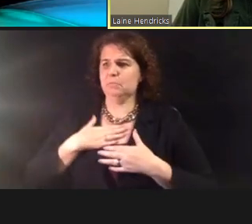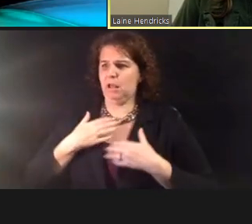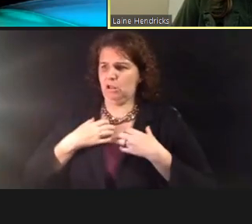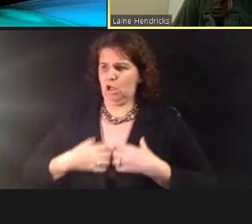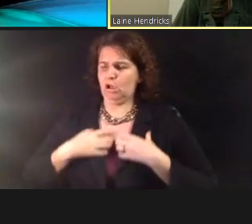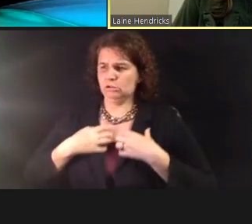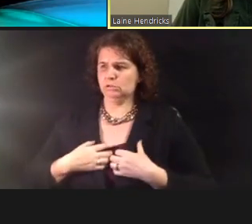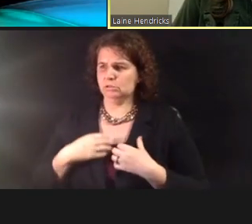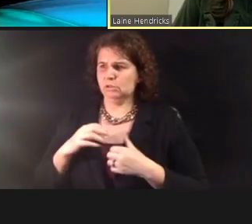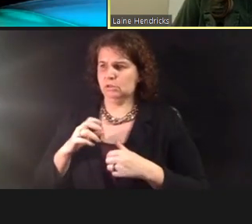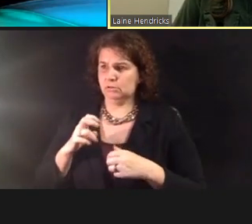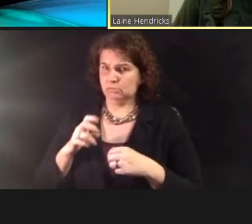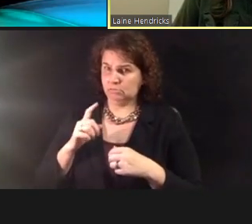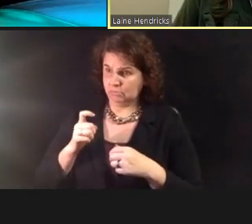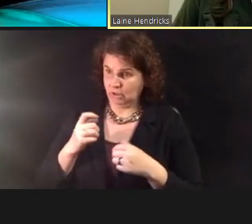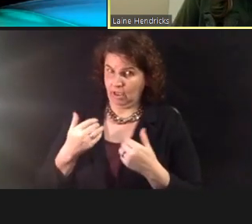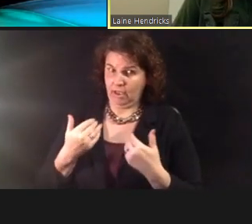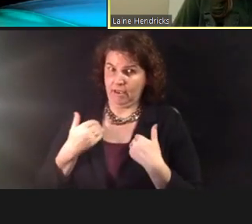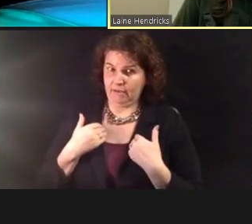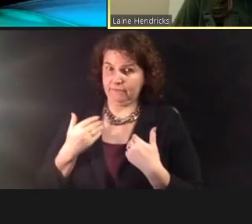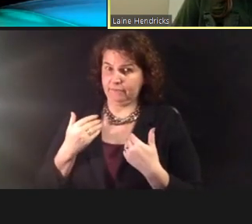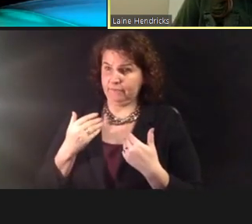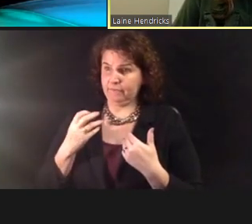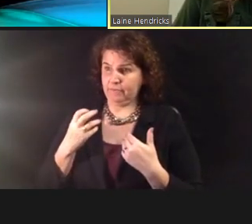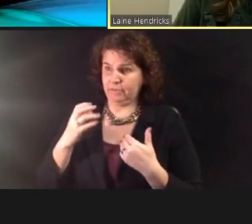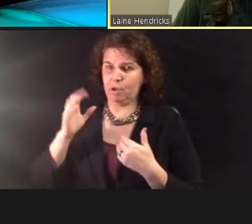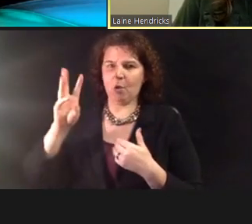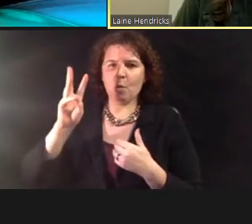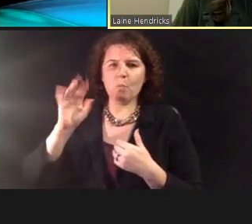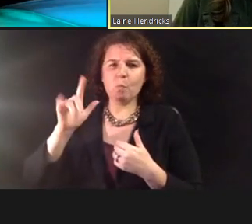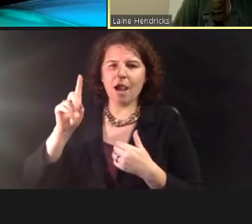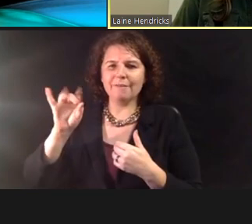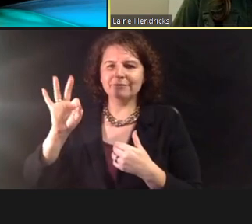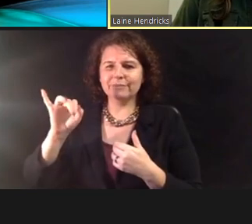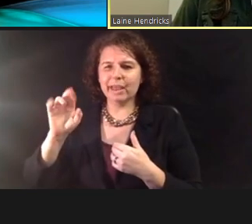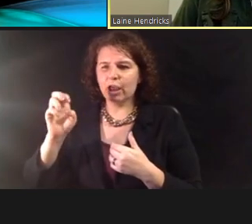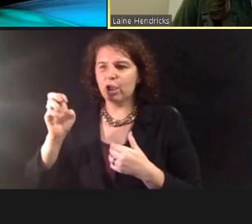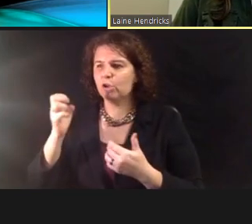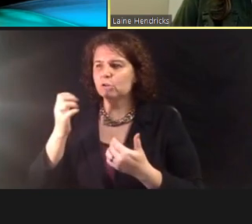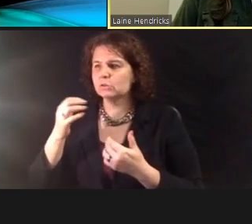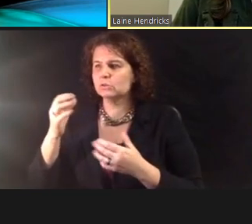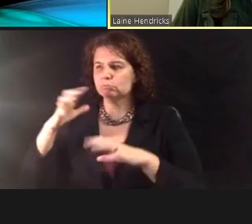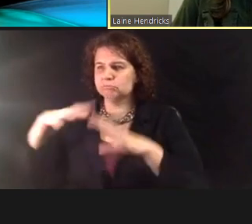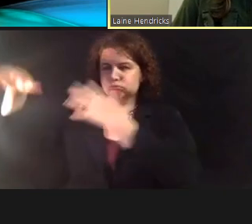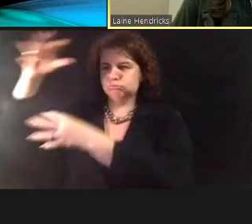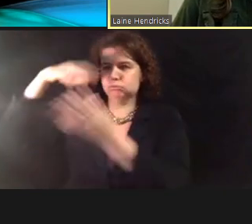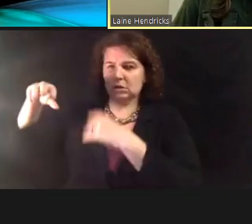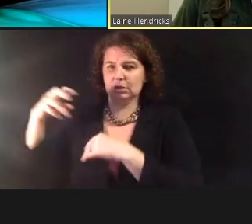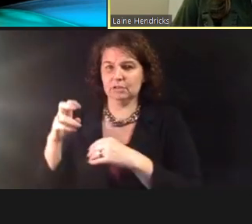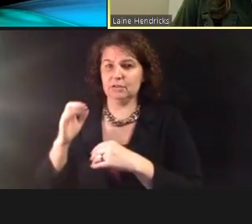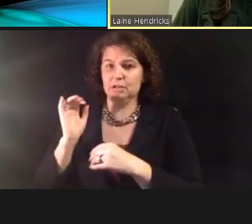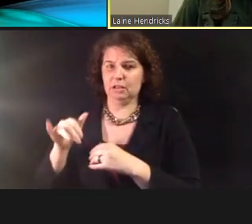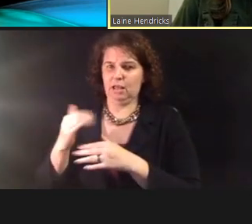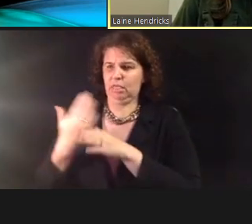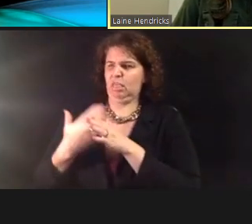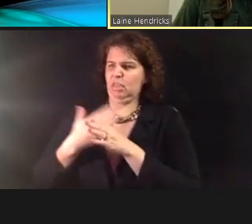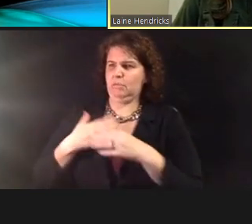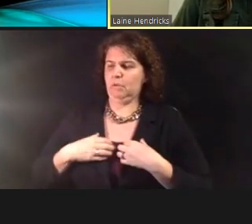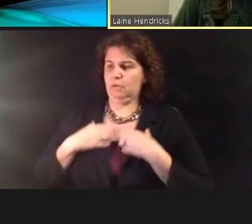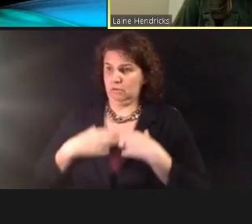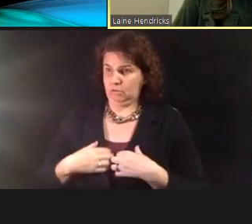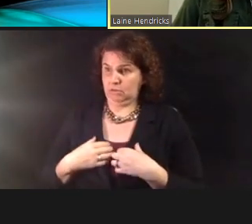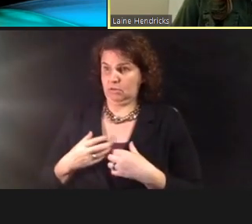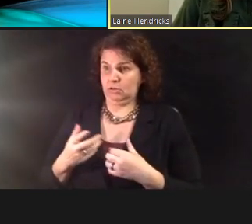and increase susceptibility to respiratory infections, likely including COVID-19. Based on this new information, will the